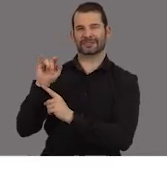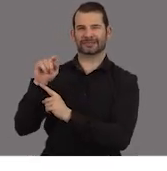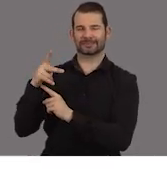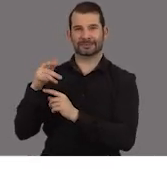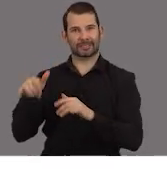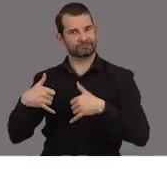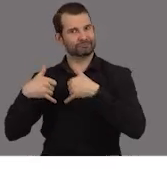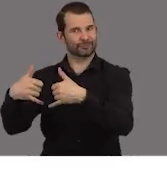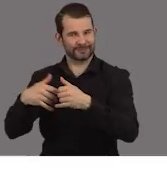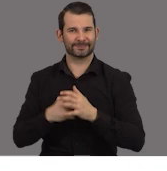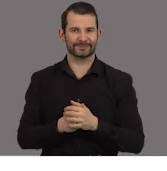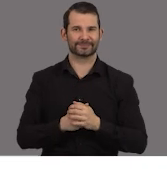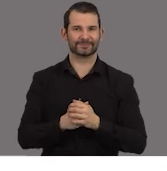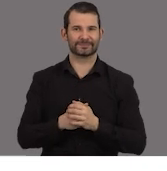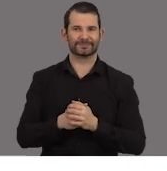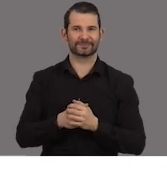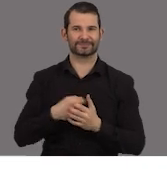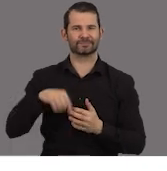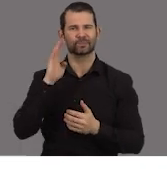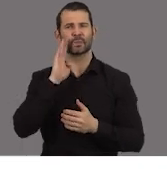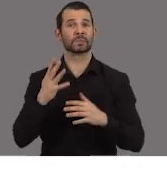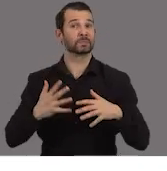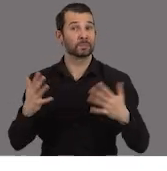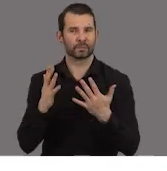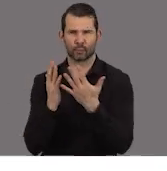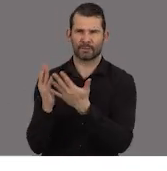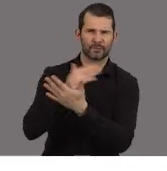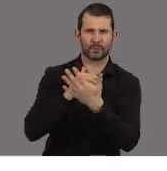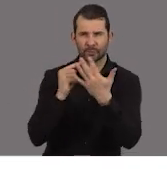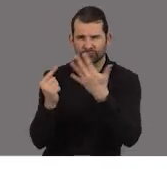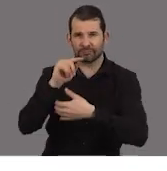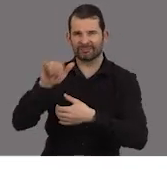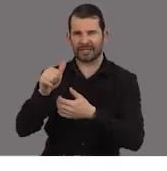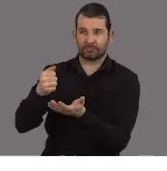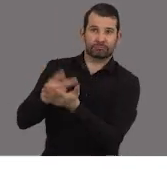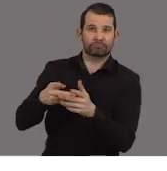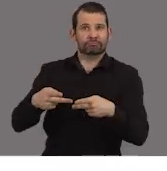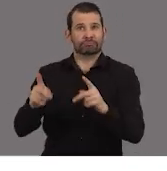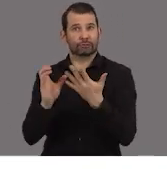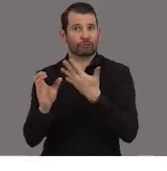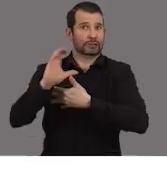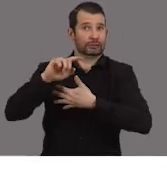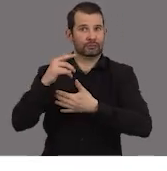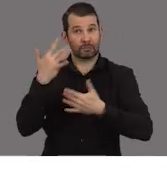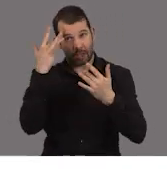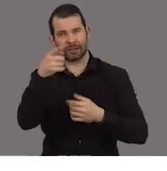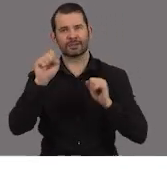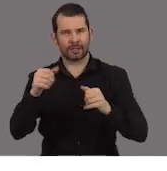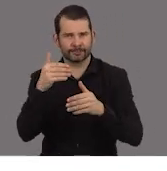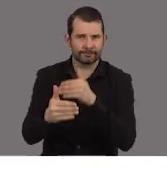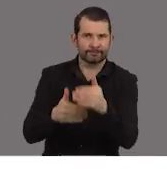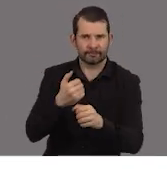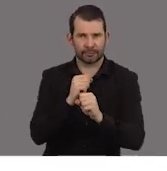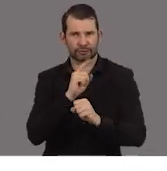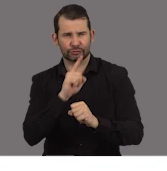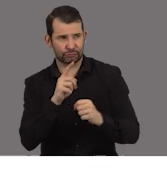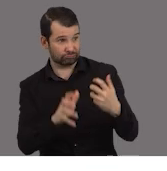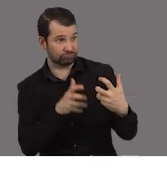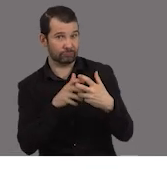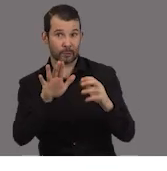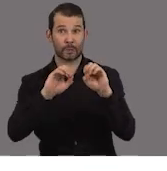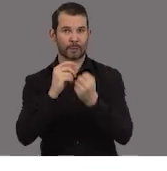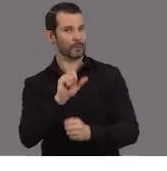CVITP grant. We'll review the eligibility criteria so you can take steps to make sure that